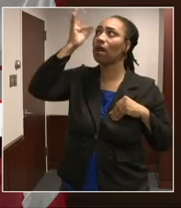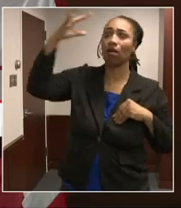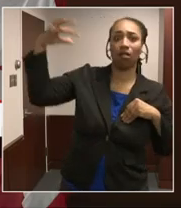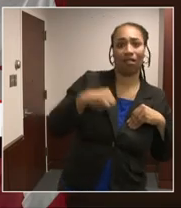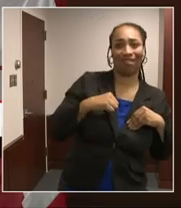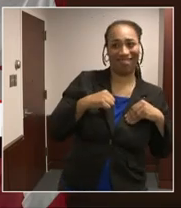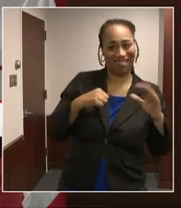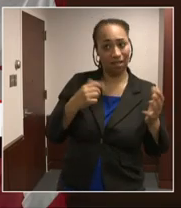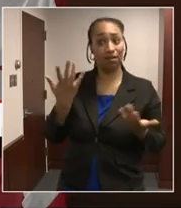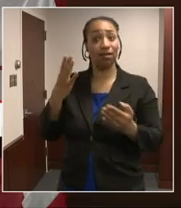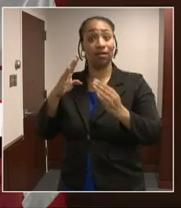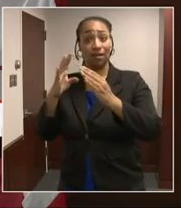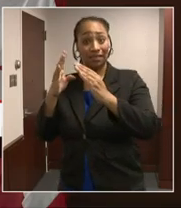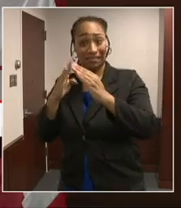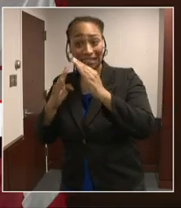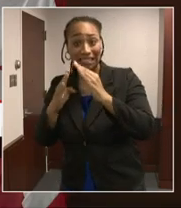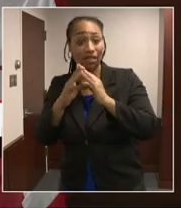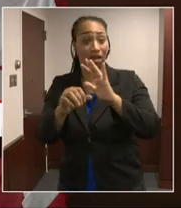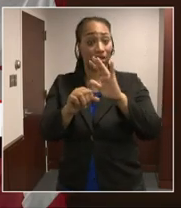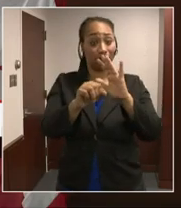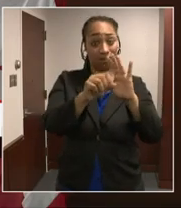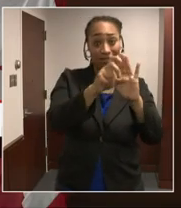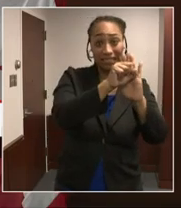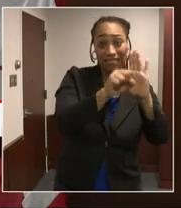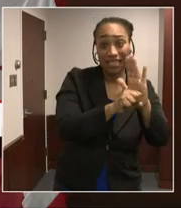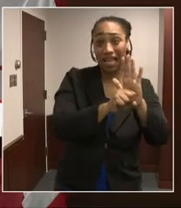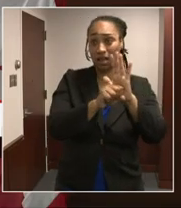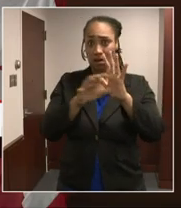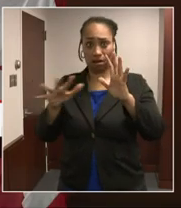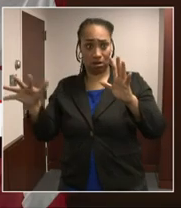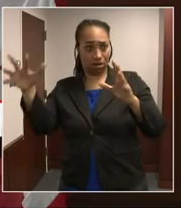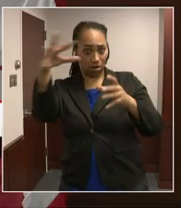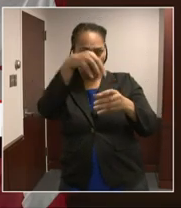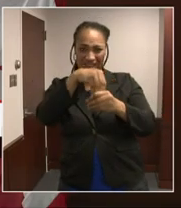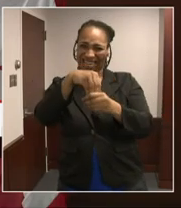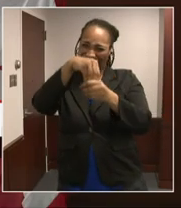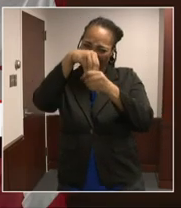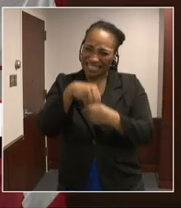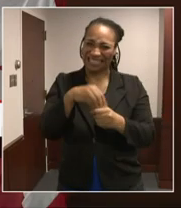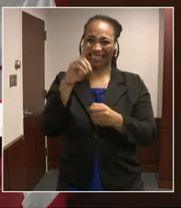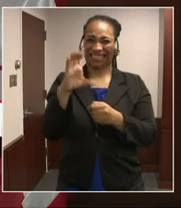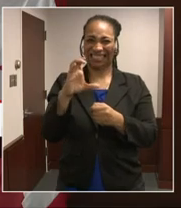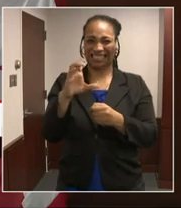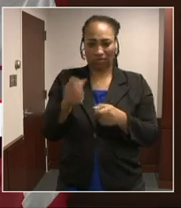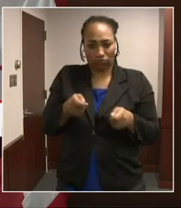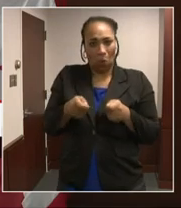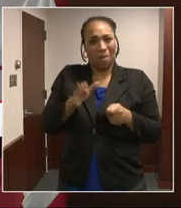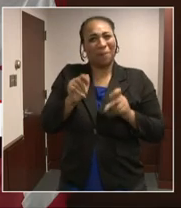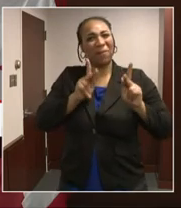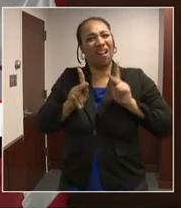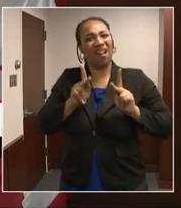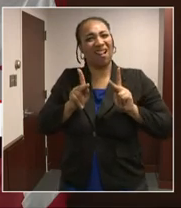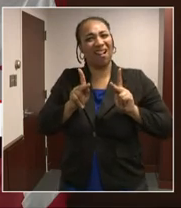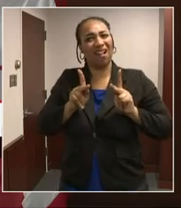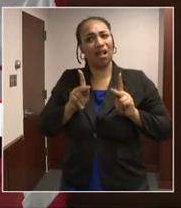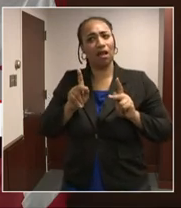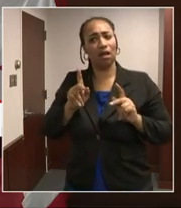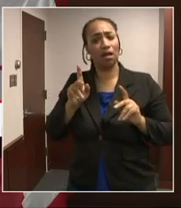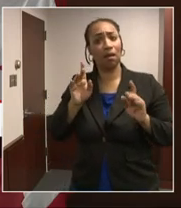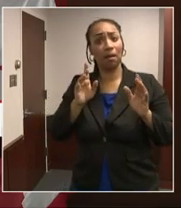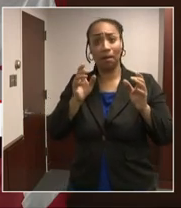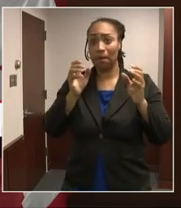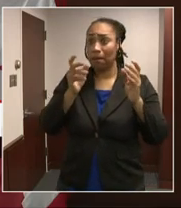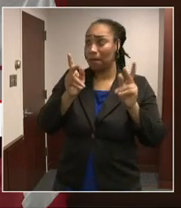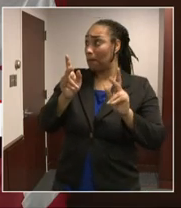And so we, as I mentioned, I already talked to you about how people look when they think about well-run cities. What's your